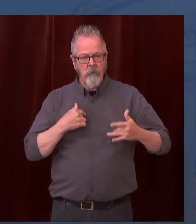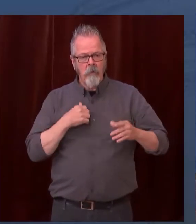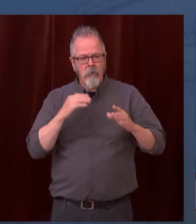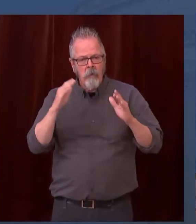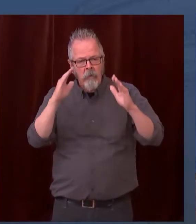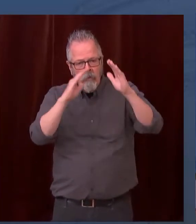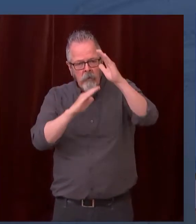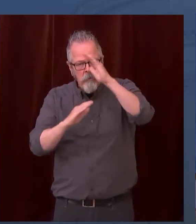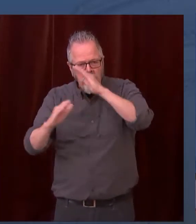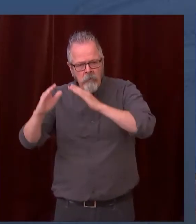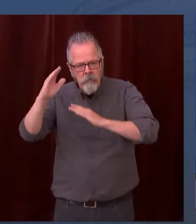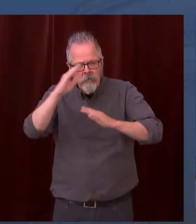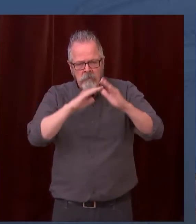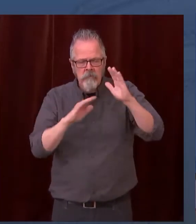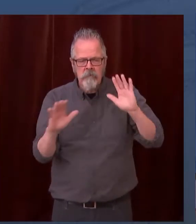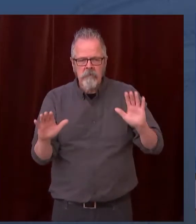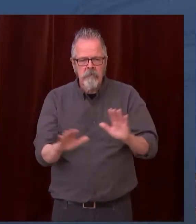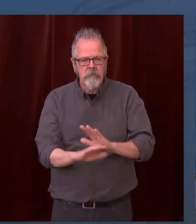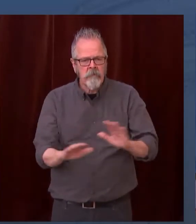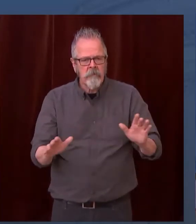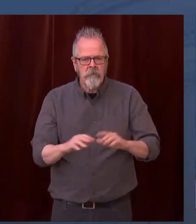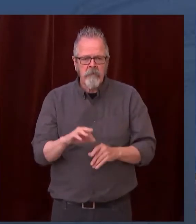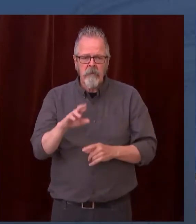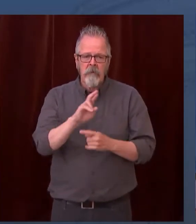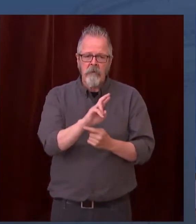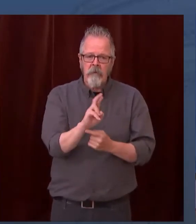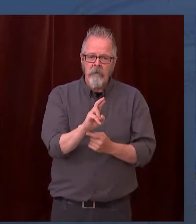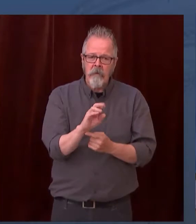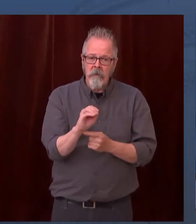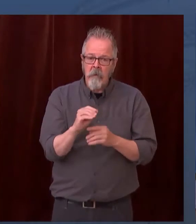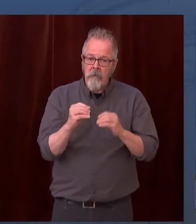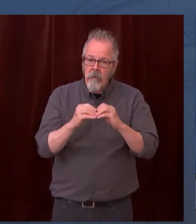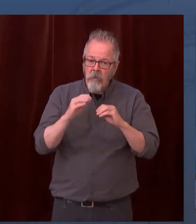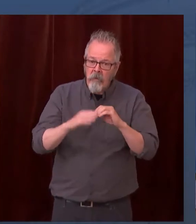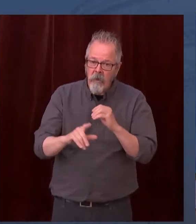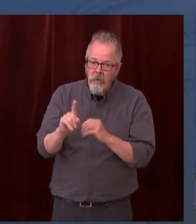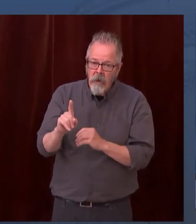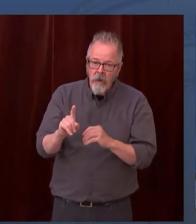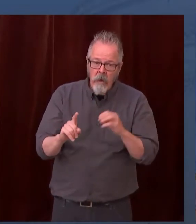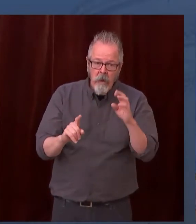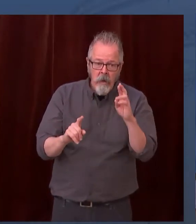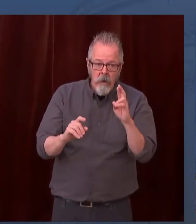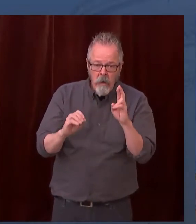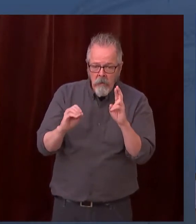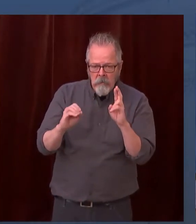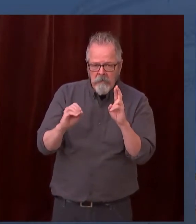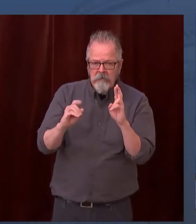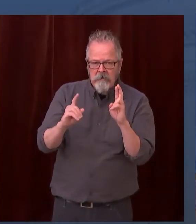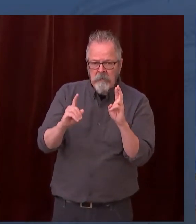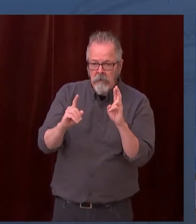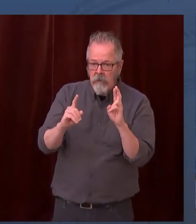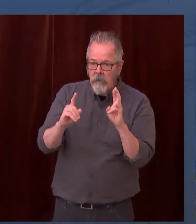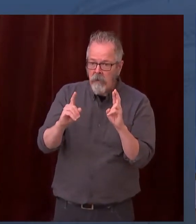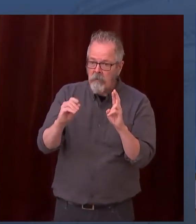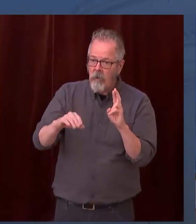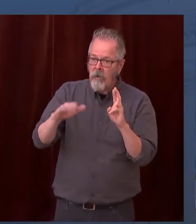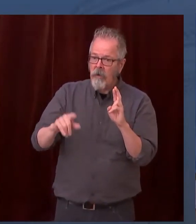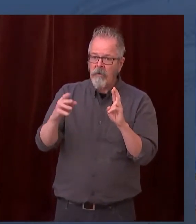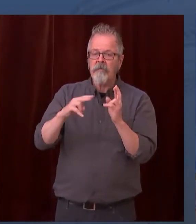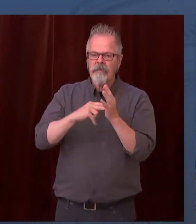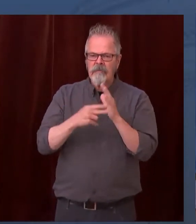today essentially everywhere in all the regions of the state of Washington. Now, we also know